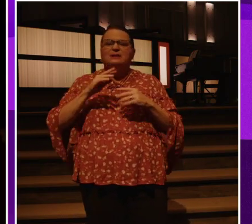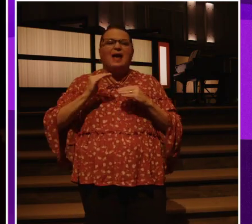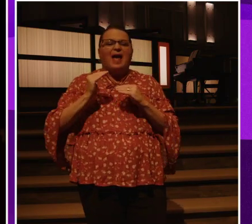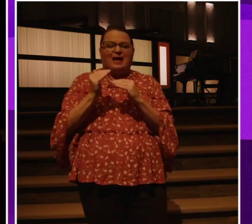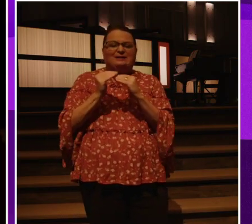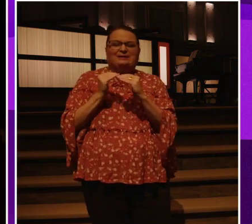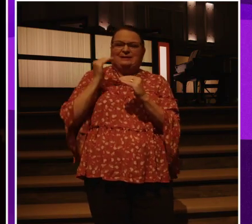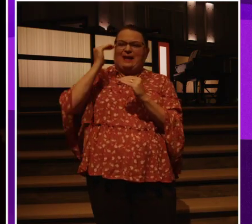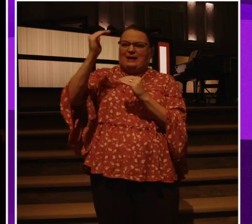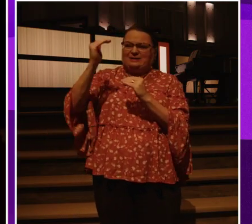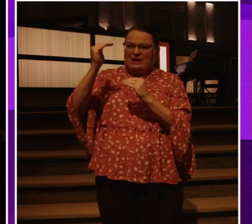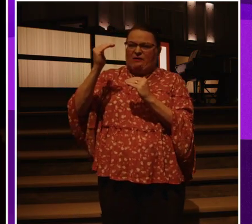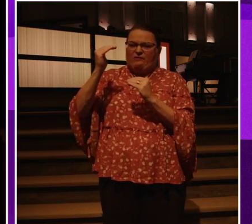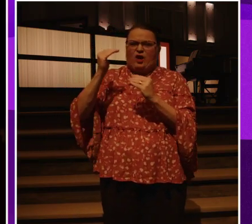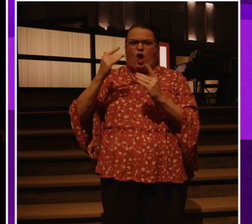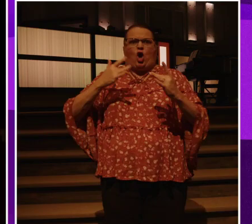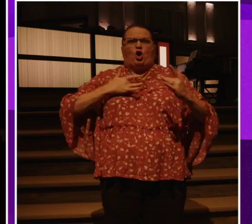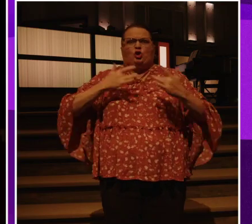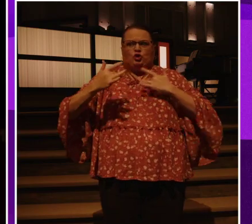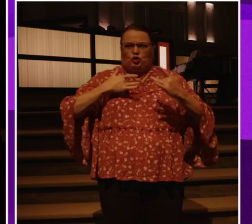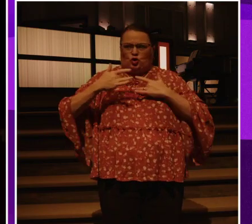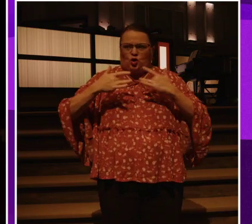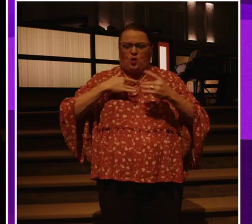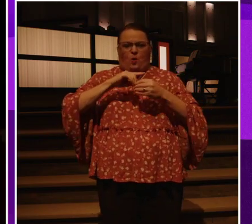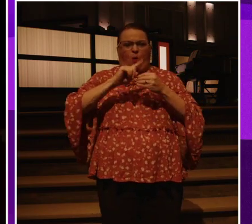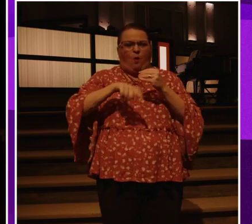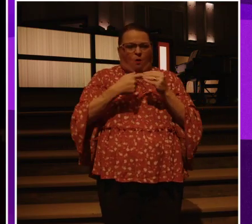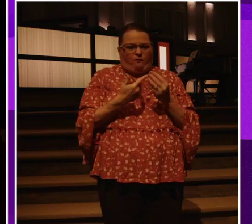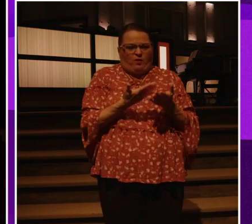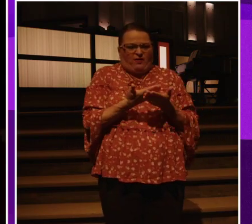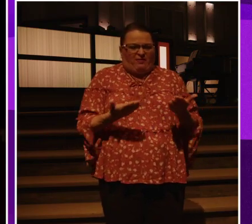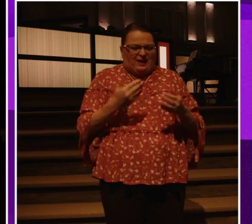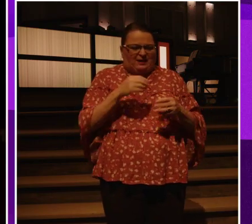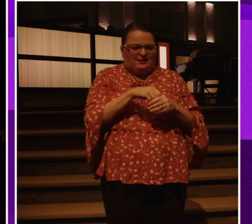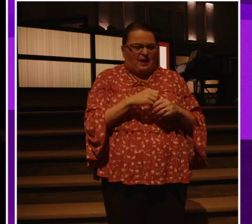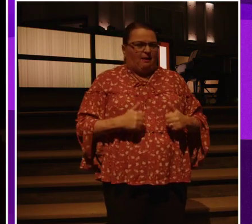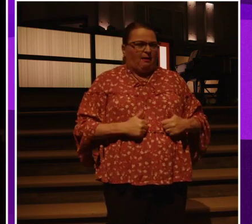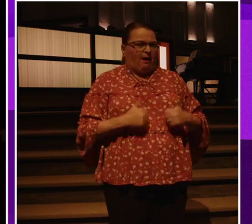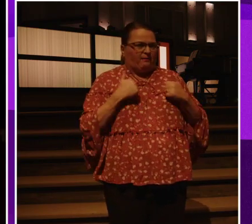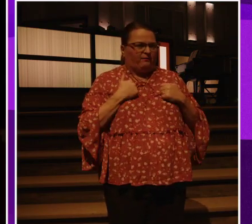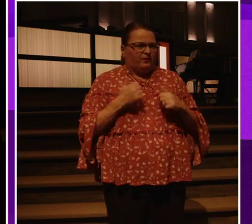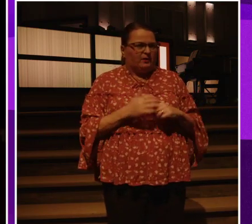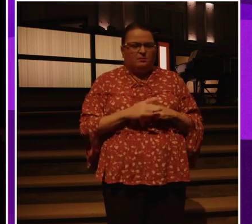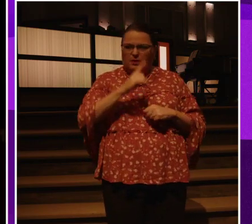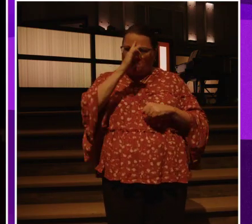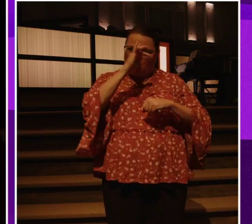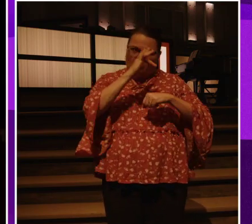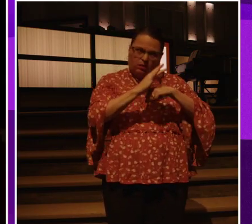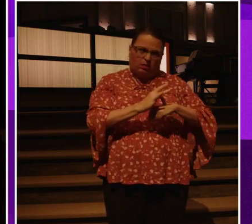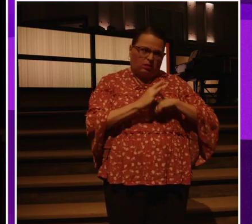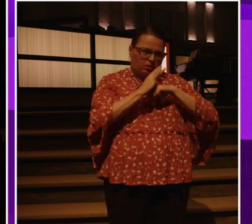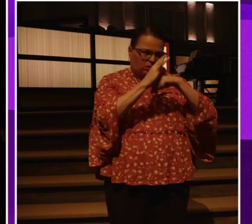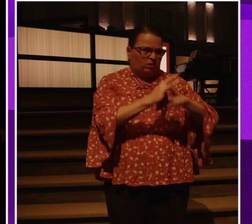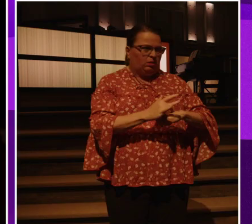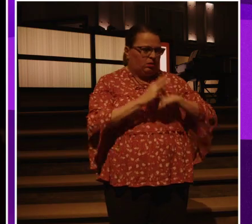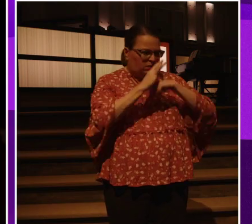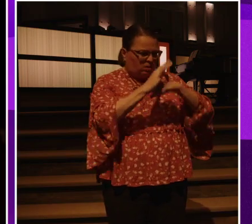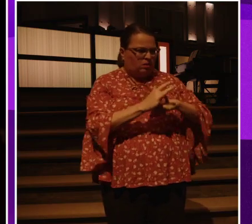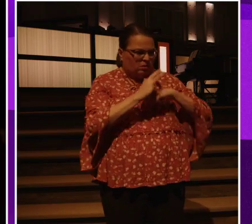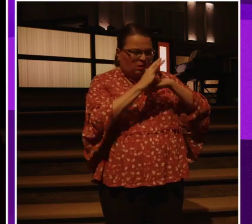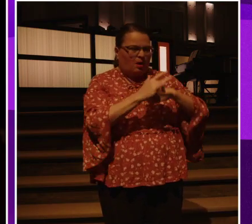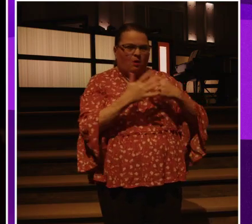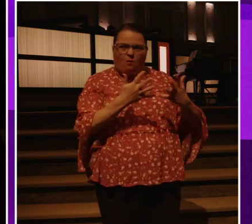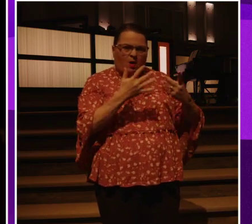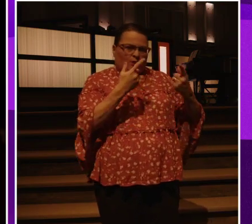concern over the affairs of life. Constantly being obsessed by what's